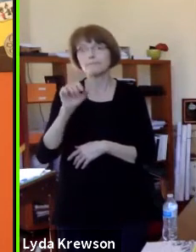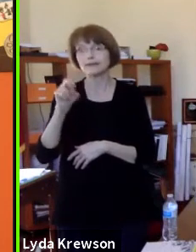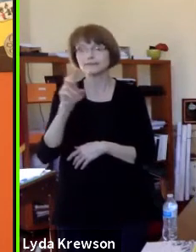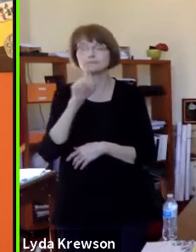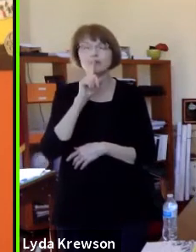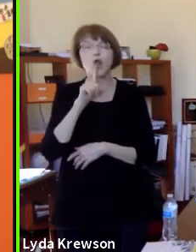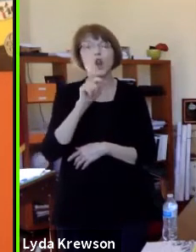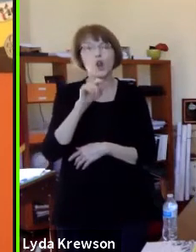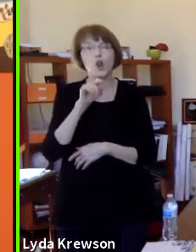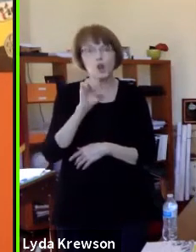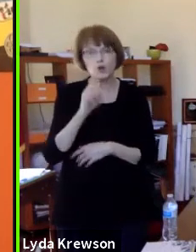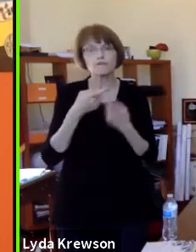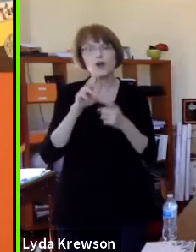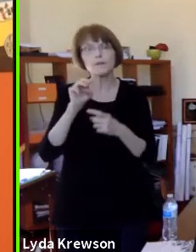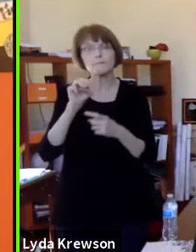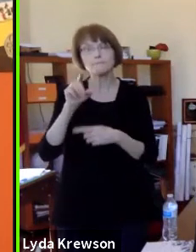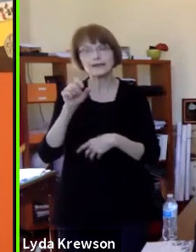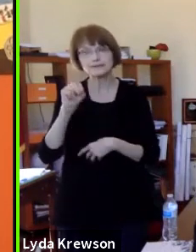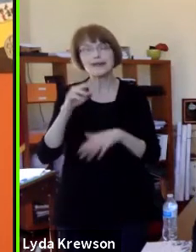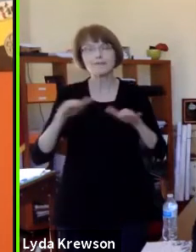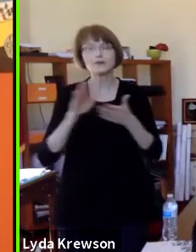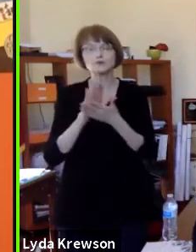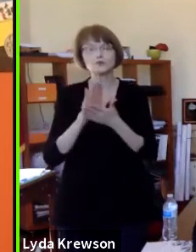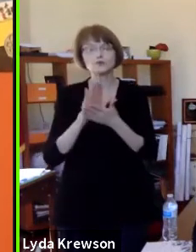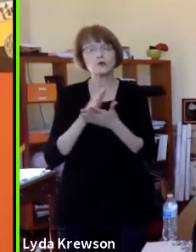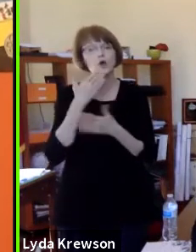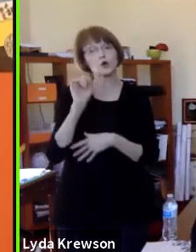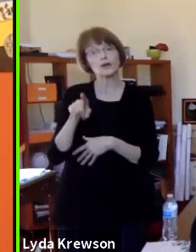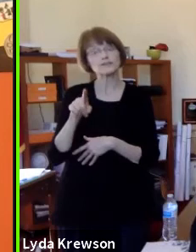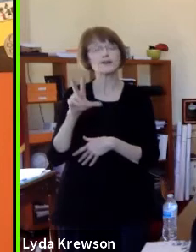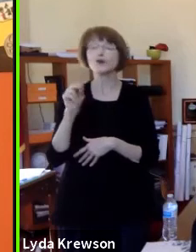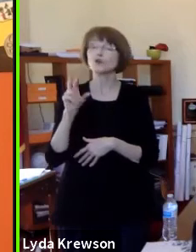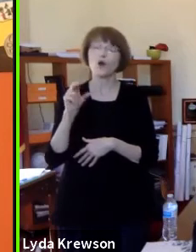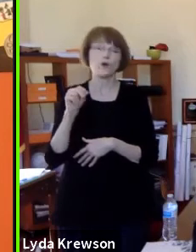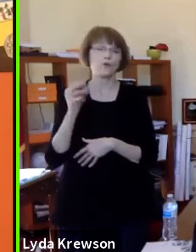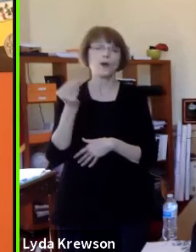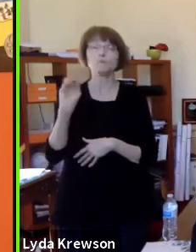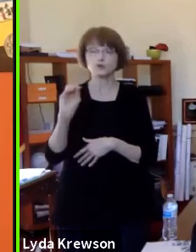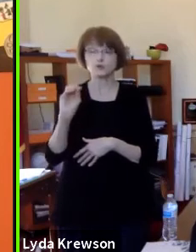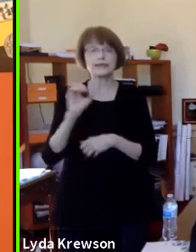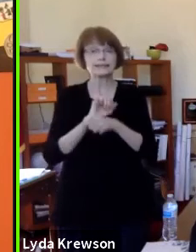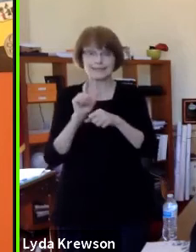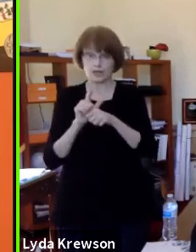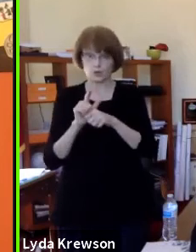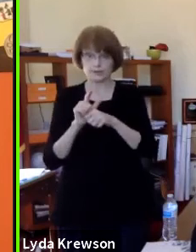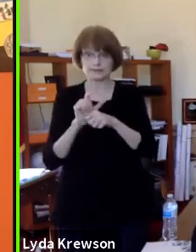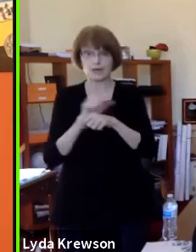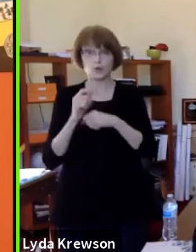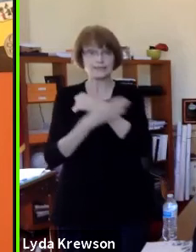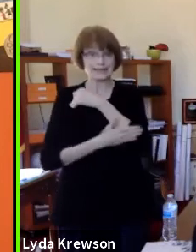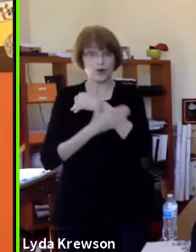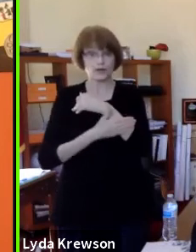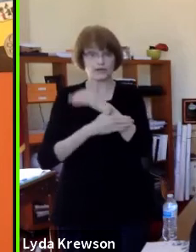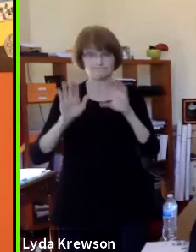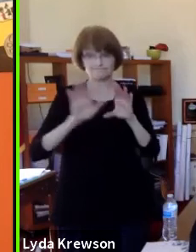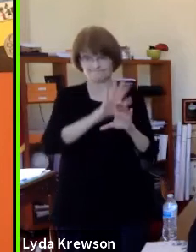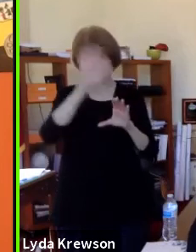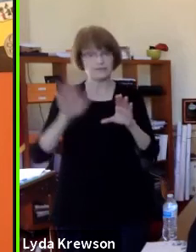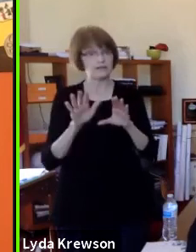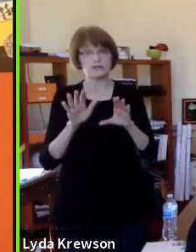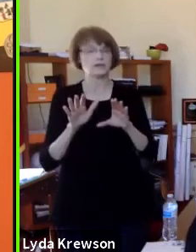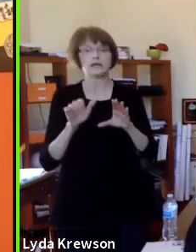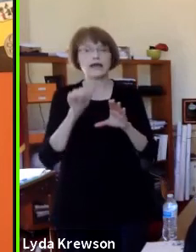it's Luke from Mason Elementary. That's a good question, but no, Missouri, St. Louis and St. Louis County are not